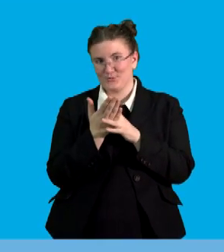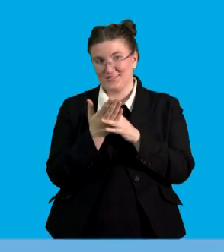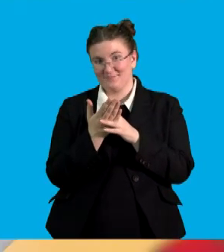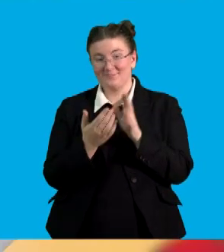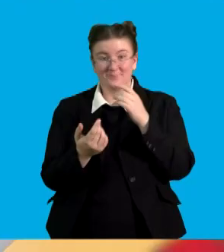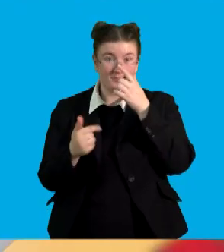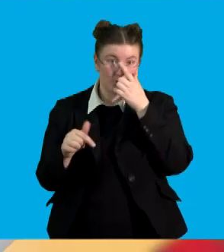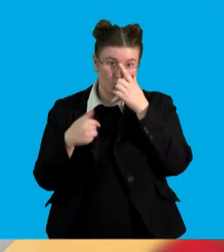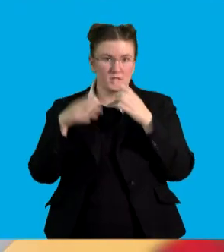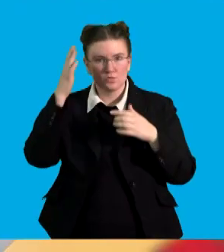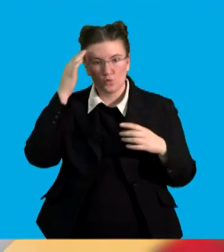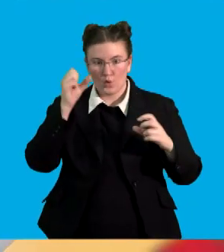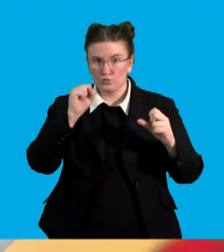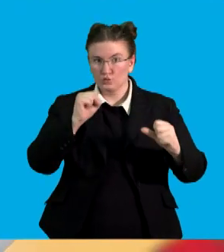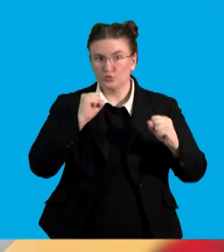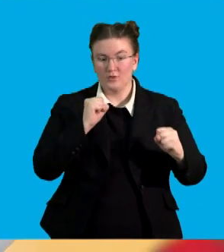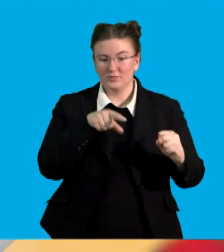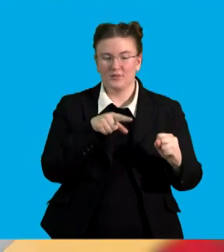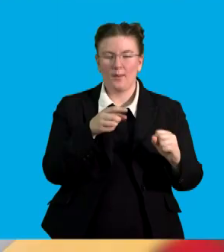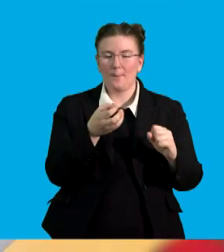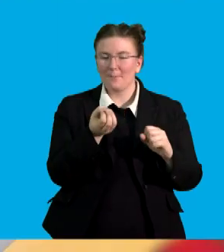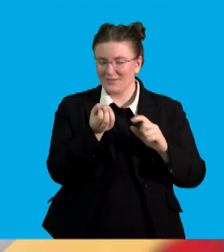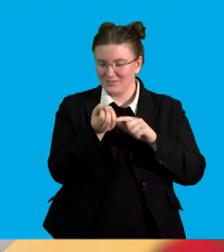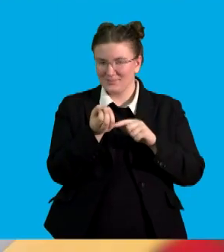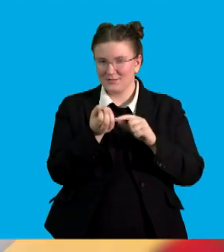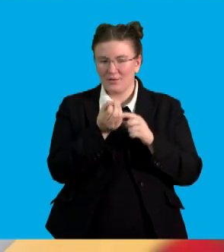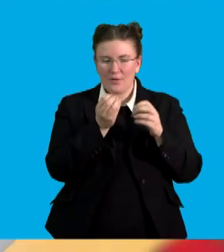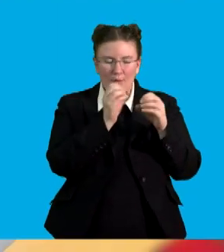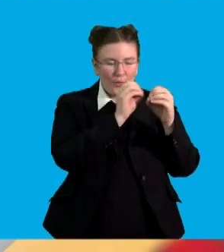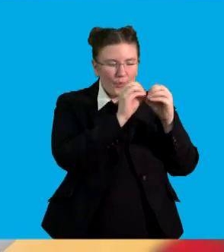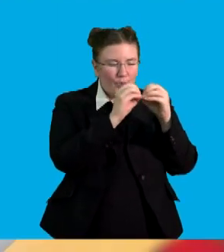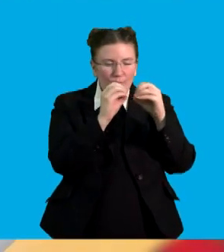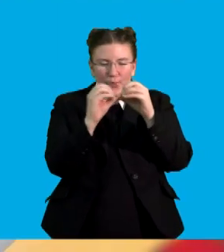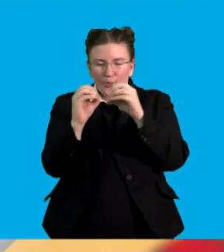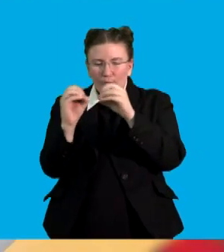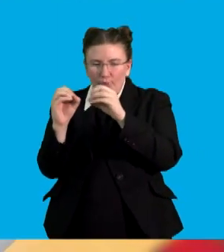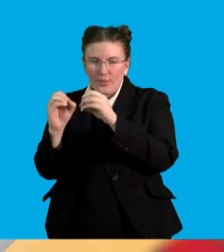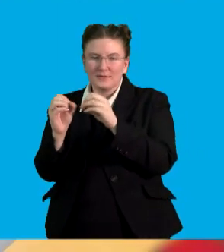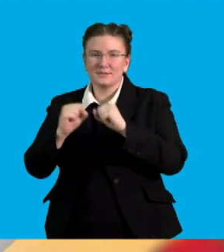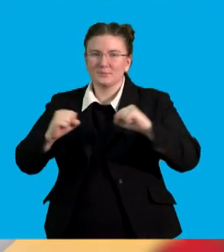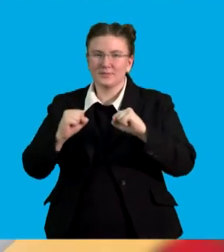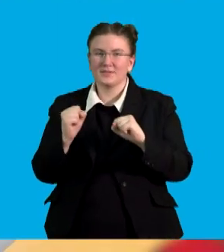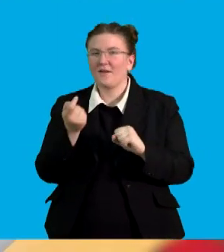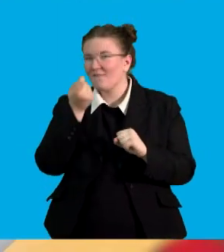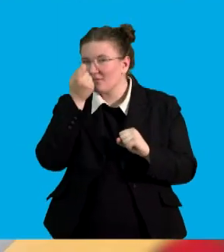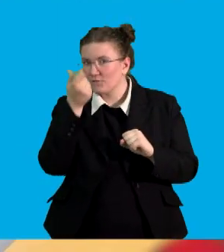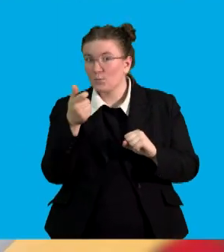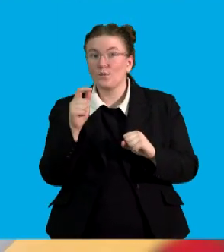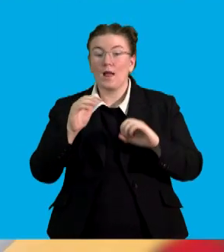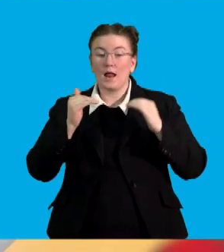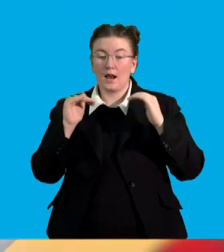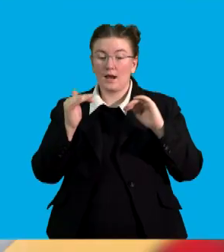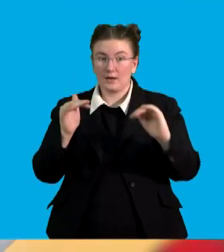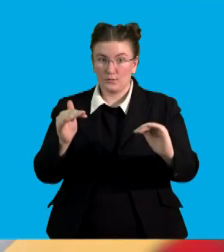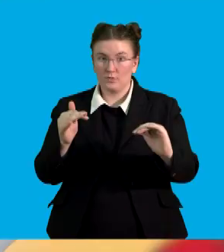state. We know that in solids, the particles, they have smaller spaces in between them, whereas in liquids, the spaces is slightly